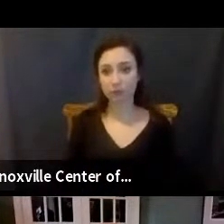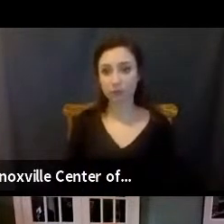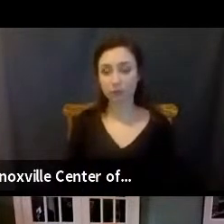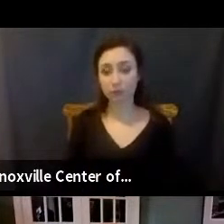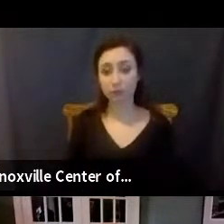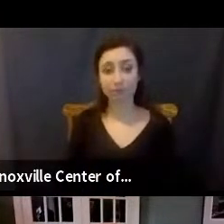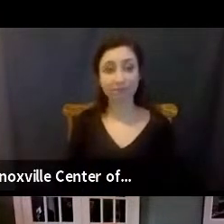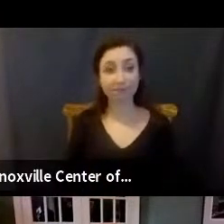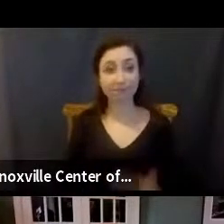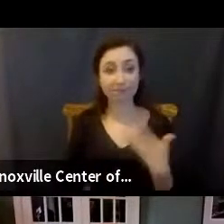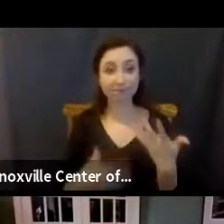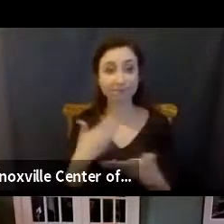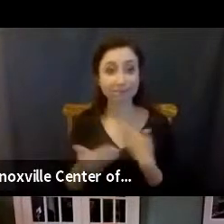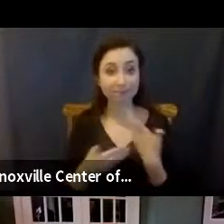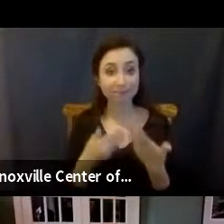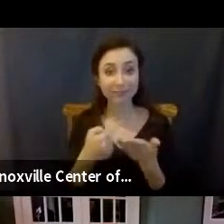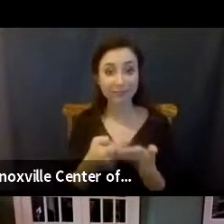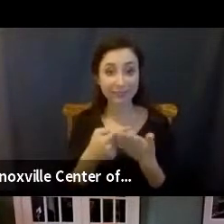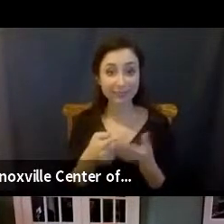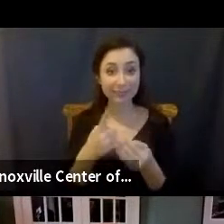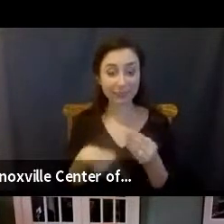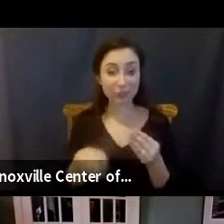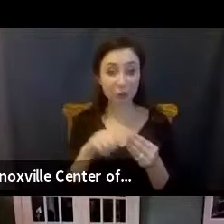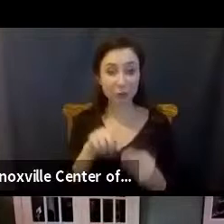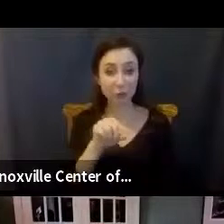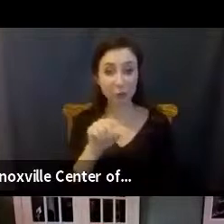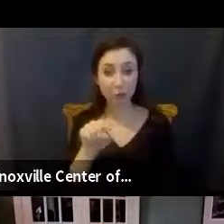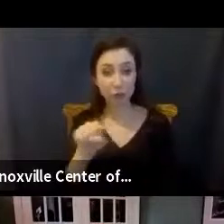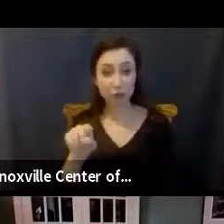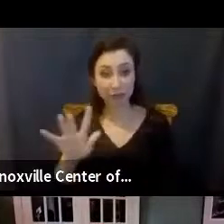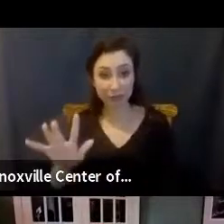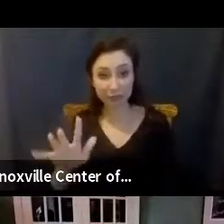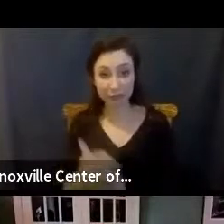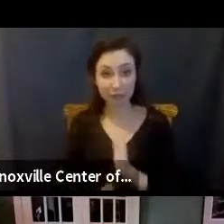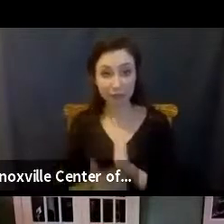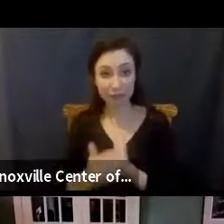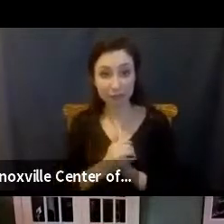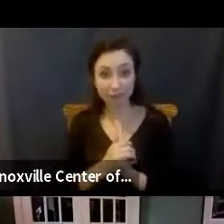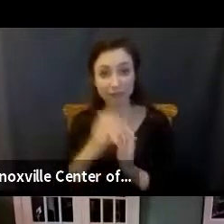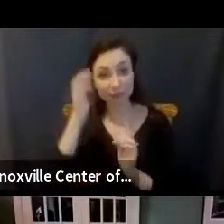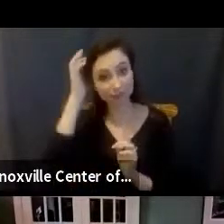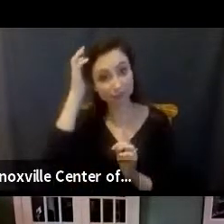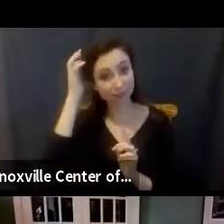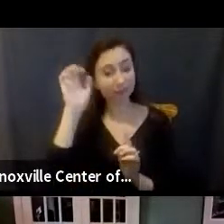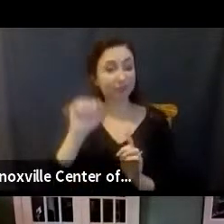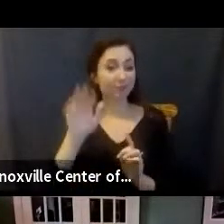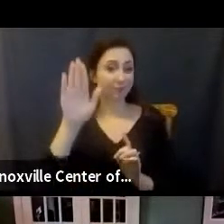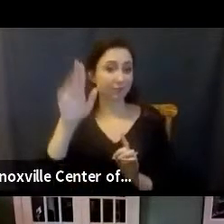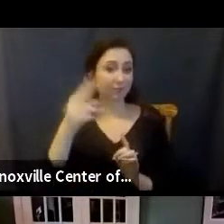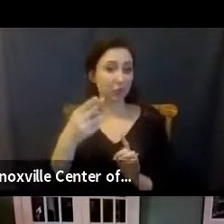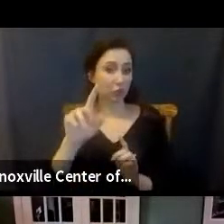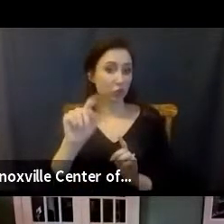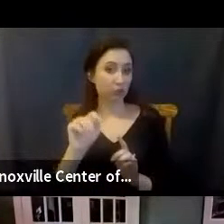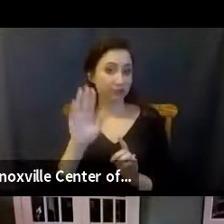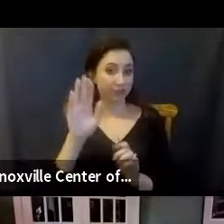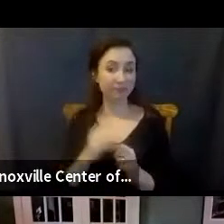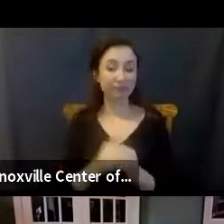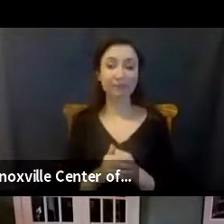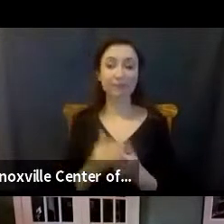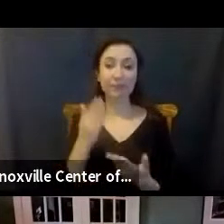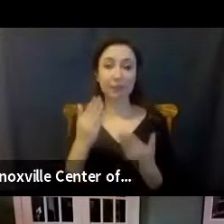Further discussion on 2020-5 amended. Yes, this is Maria Hurt. This may